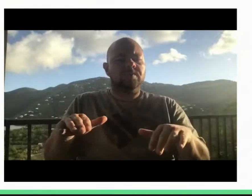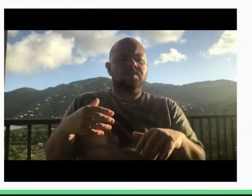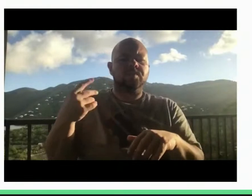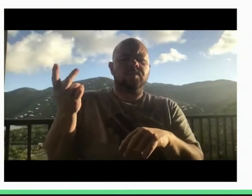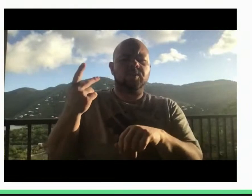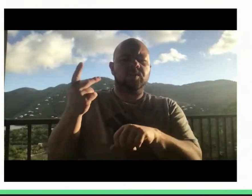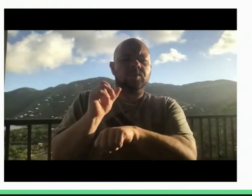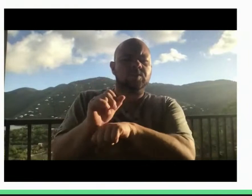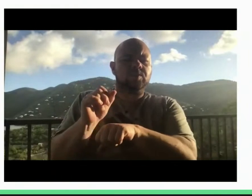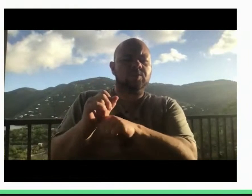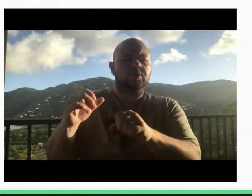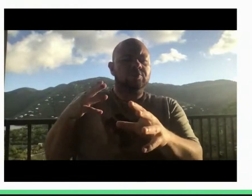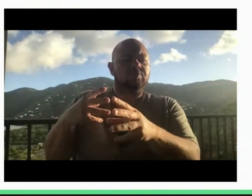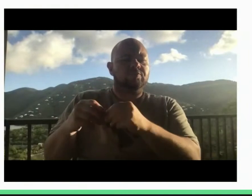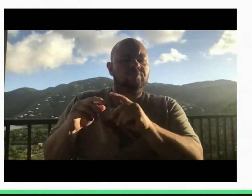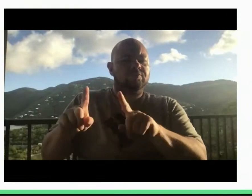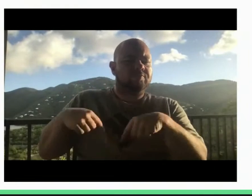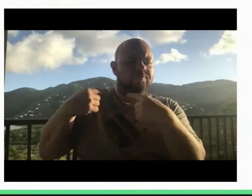children.